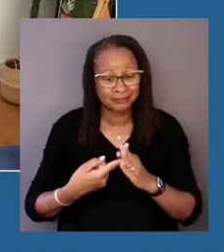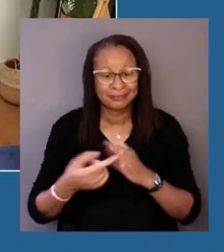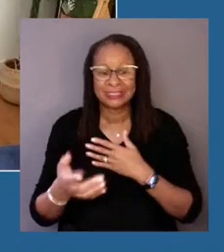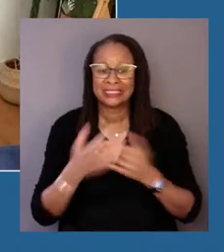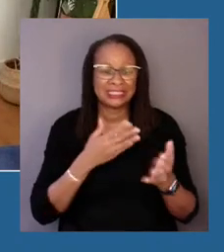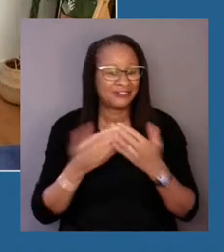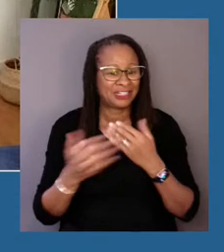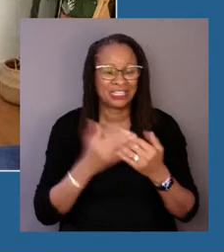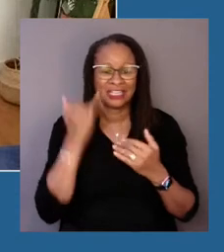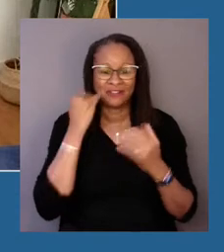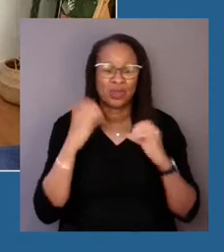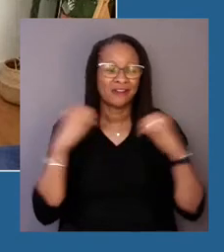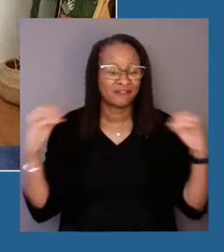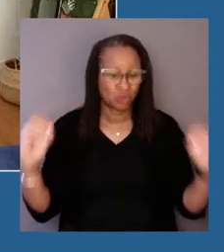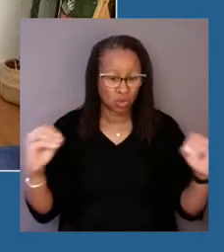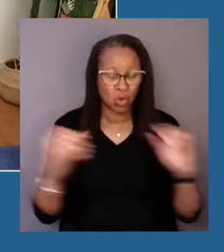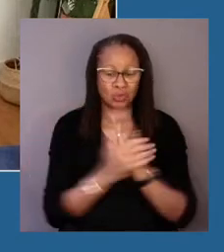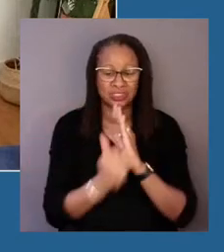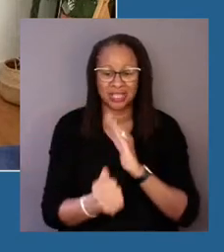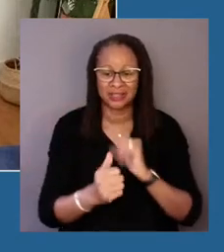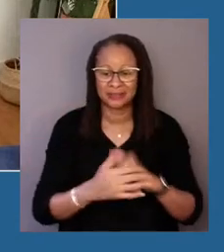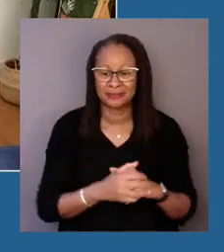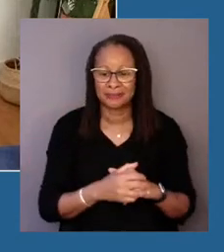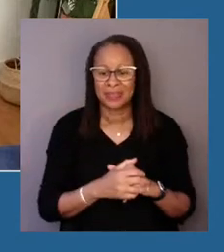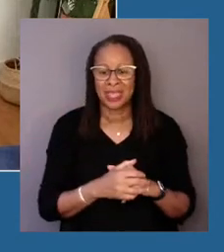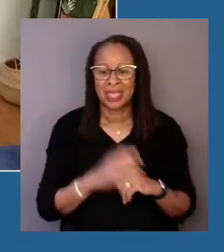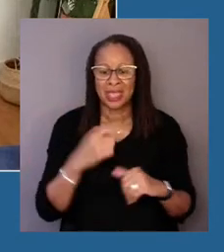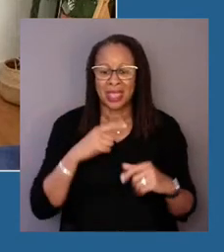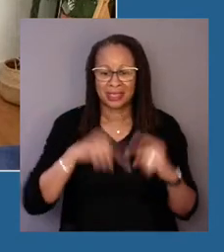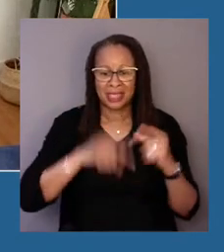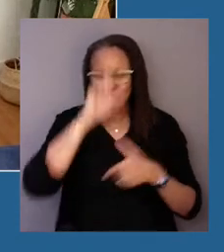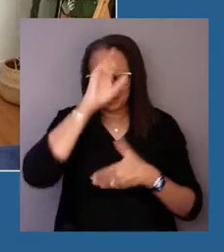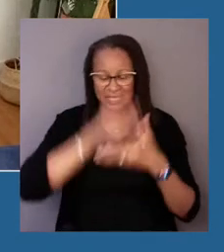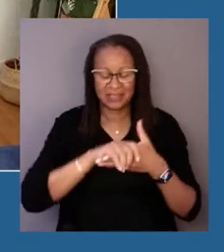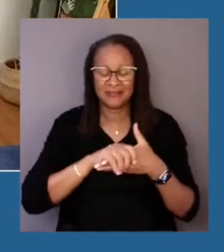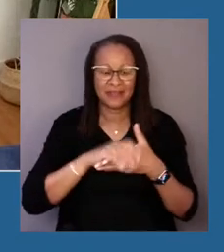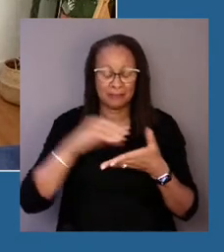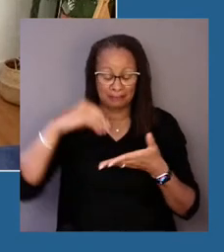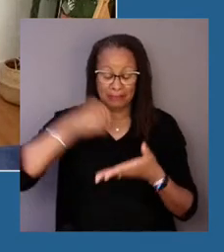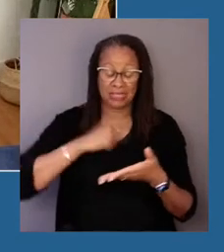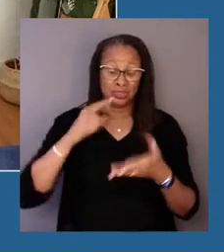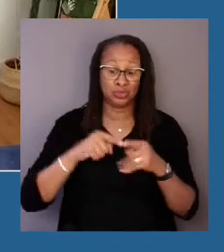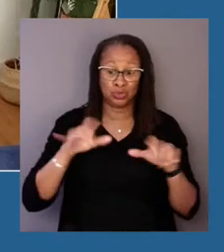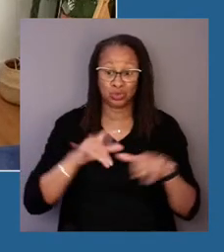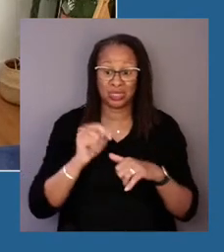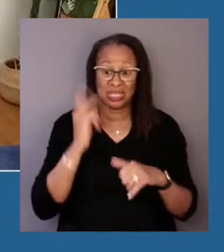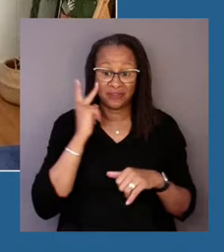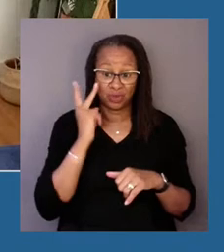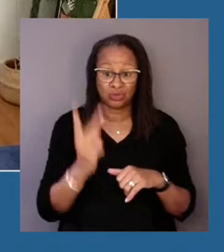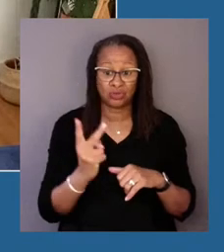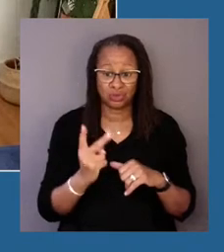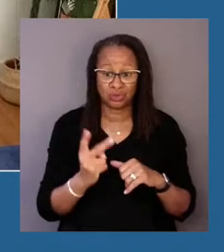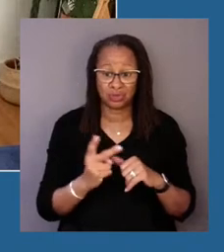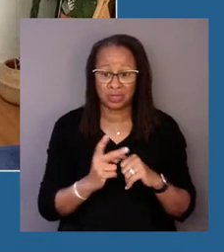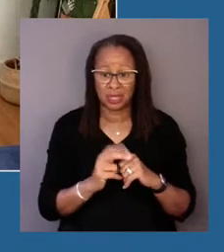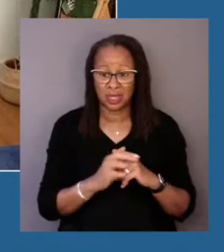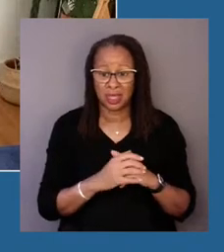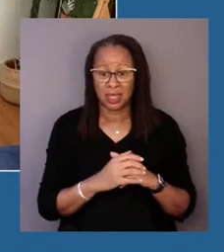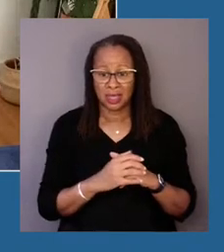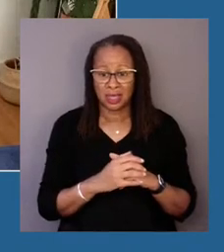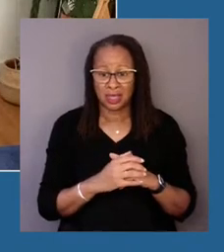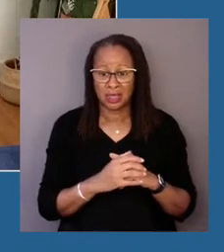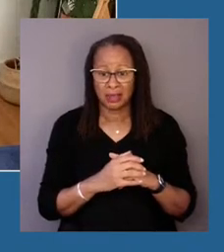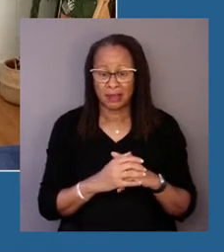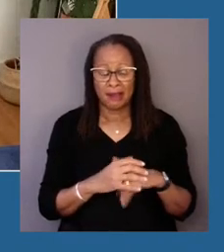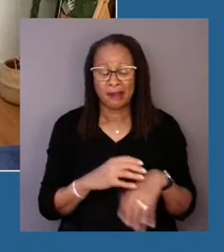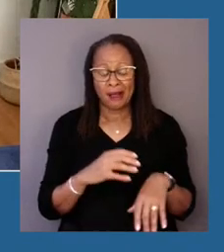artistic talent. I still, honestly, like, I just cannot believe that I'm getting paid to do this. Because if you actually look at the characters that I draw, they're literally the stuff of nightmares. My friends tease me